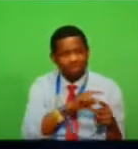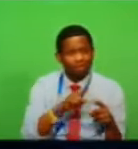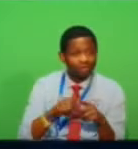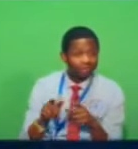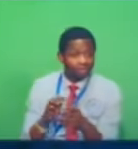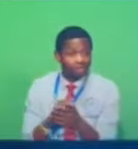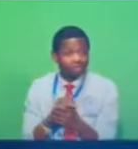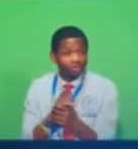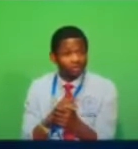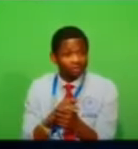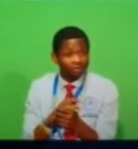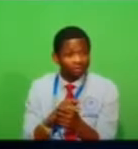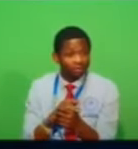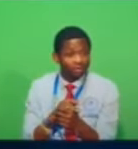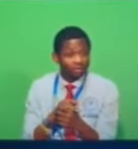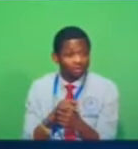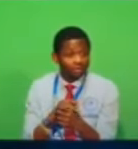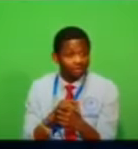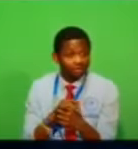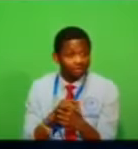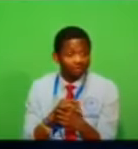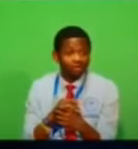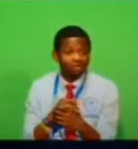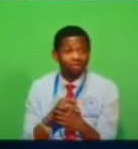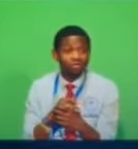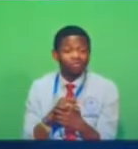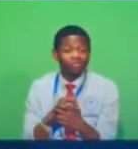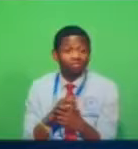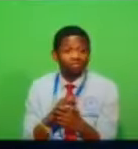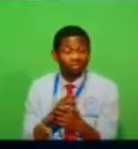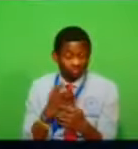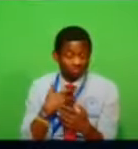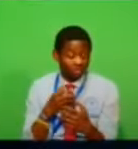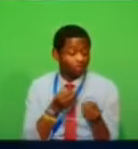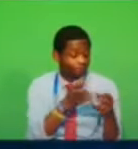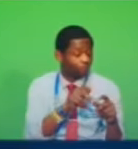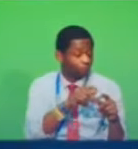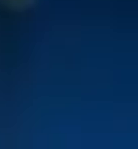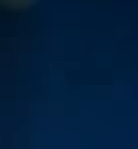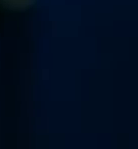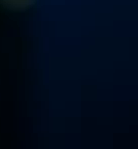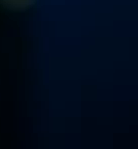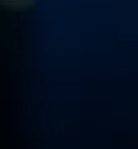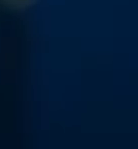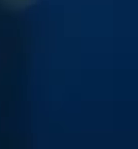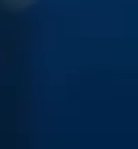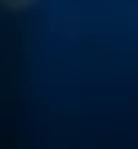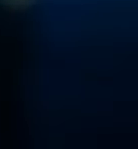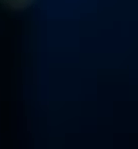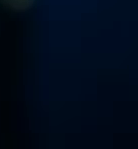this ministry, and I'm going to drive 600 kilometers down to the south just to be with my daughter, just to honor